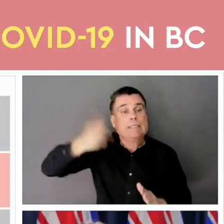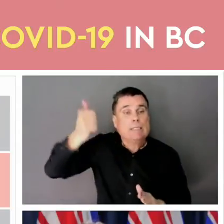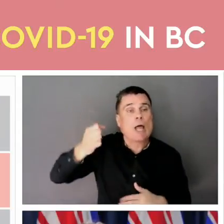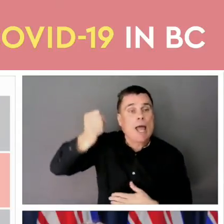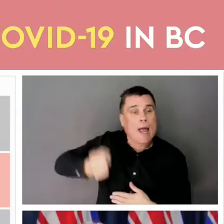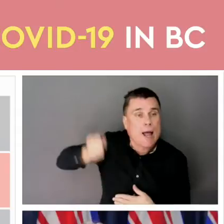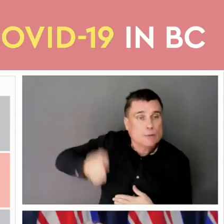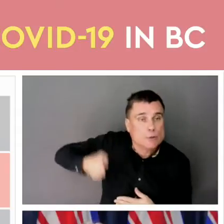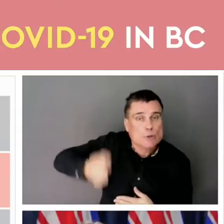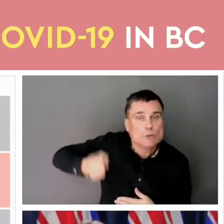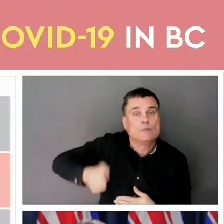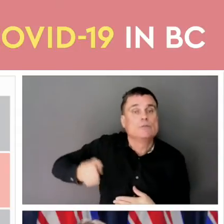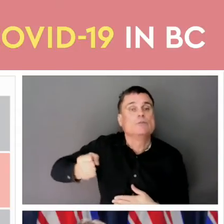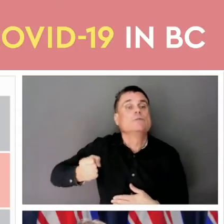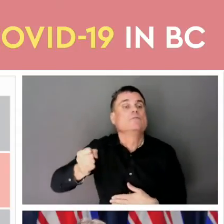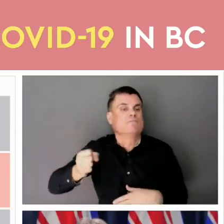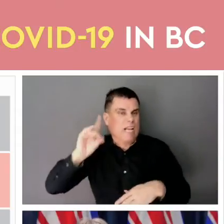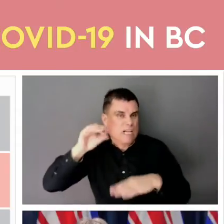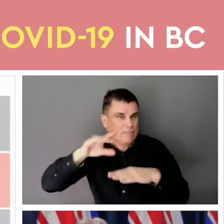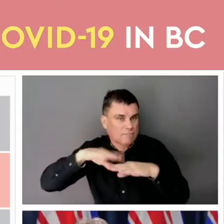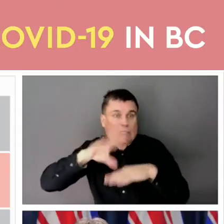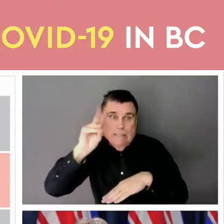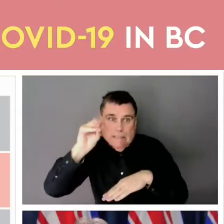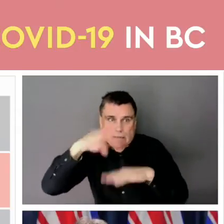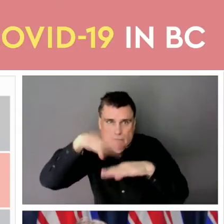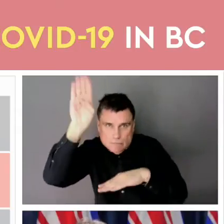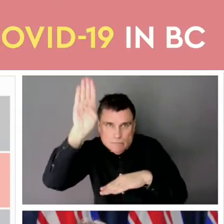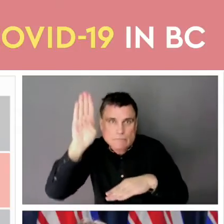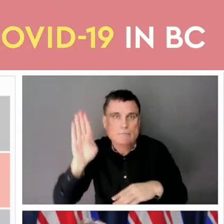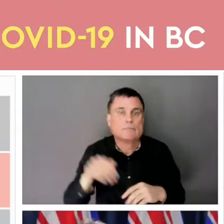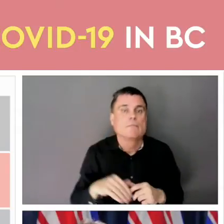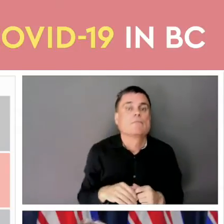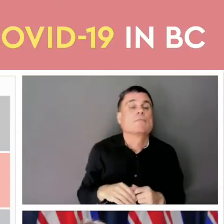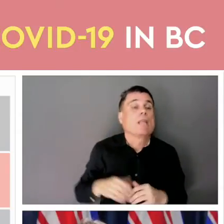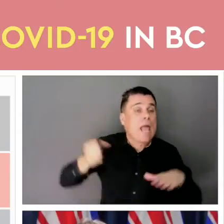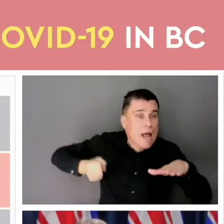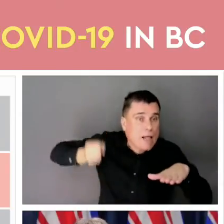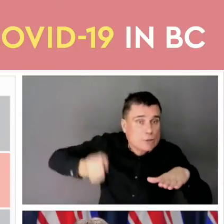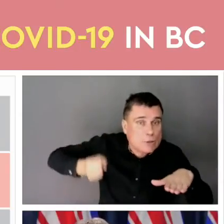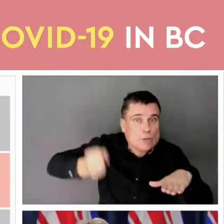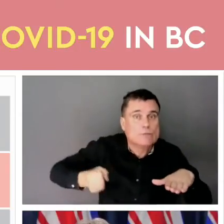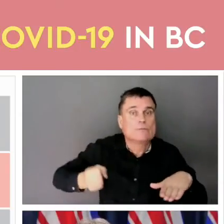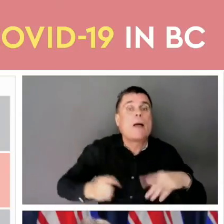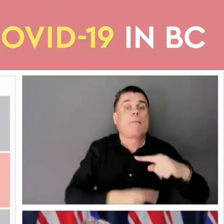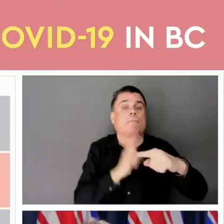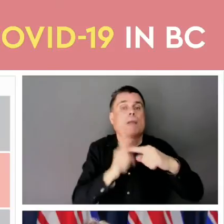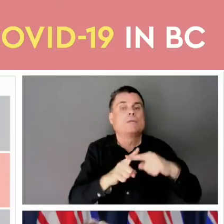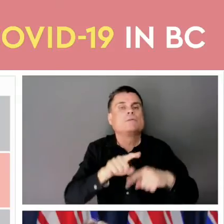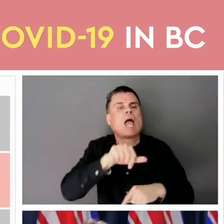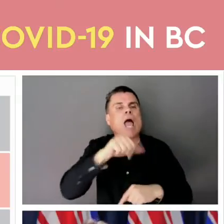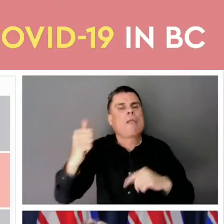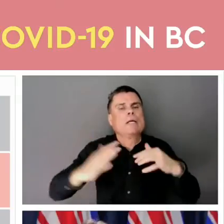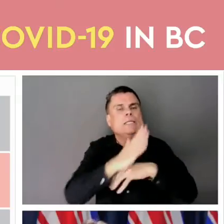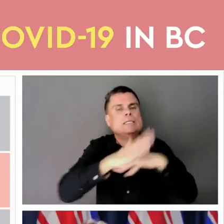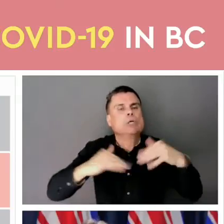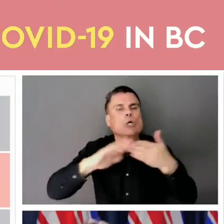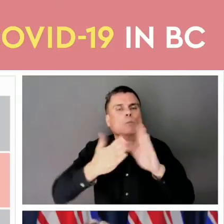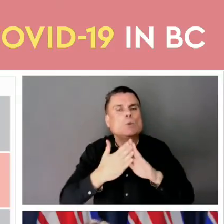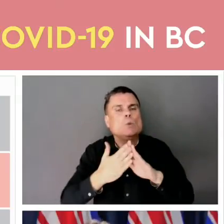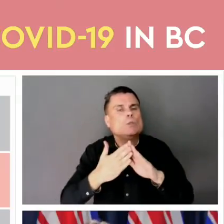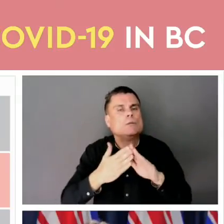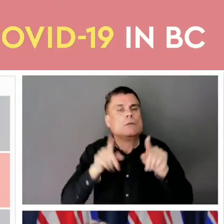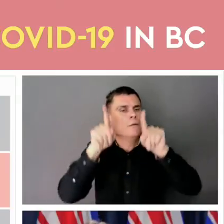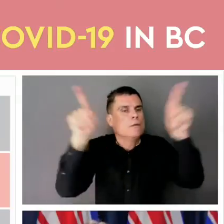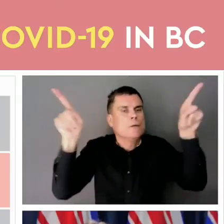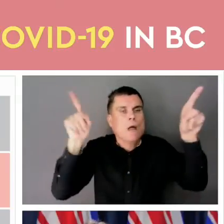and Indigenous elders and additional Indigenous communities that we were not able to get to in phase one that are isolated and